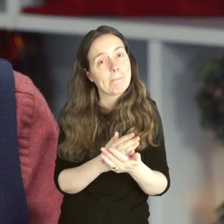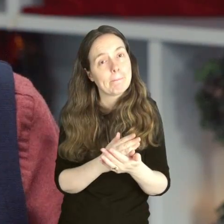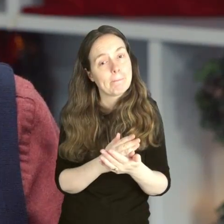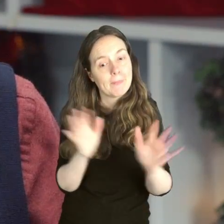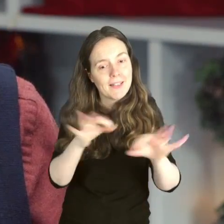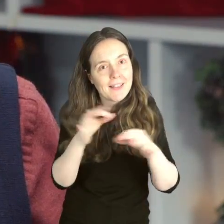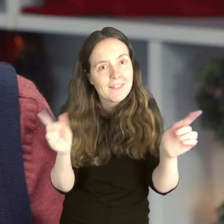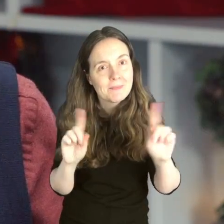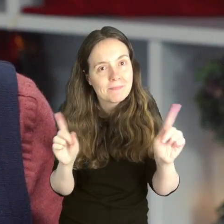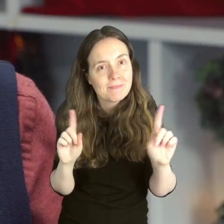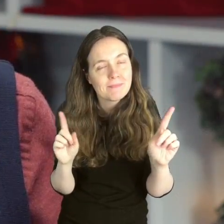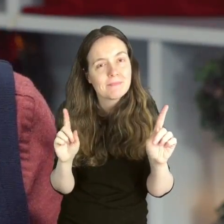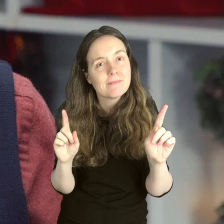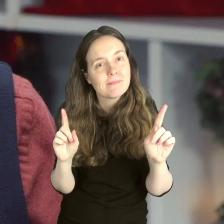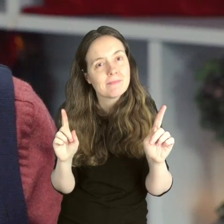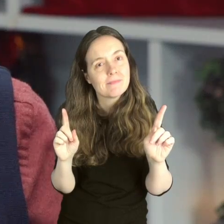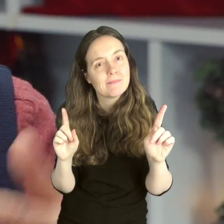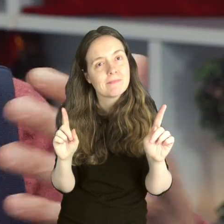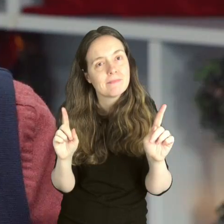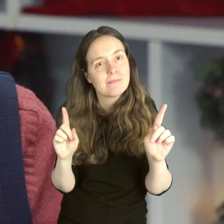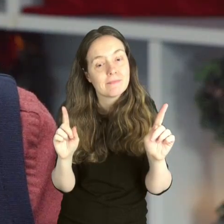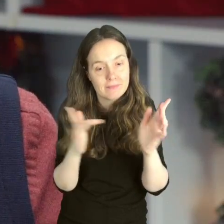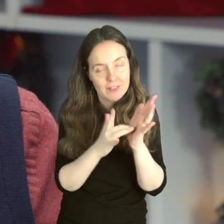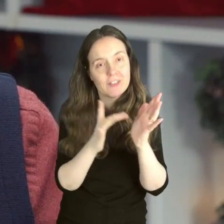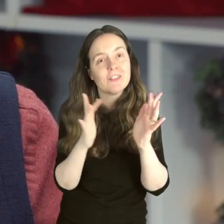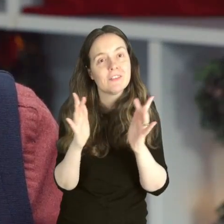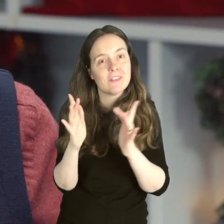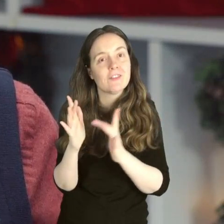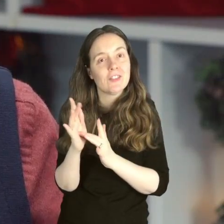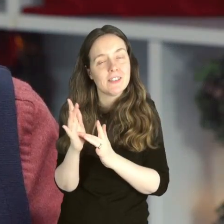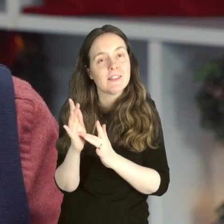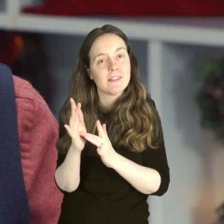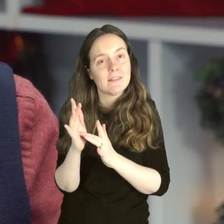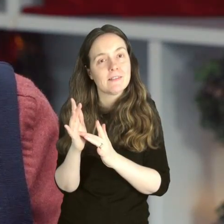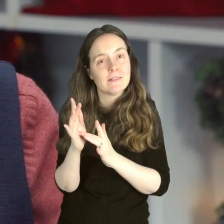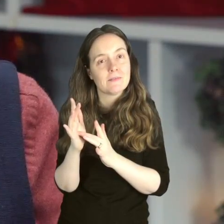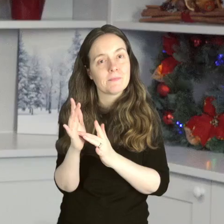That gift is Jesus.